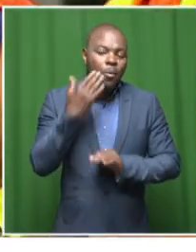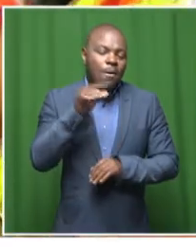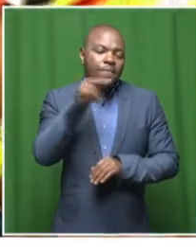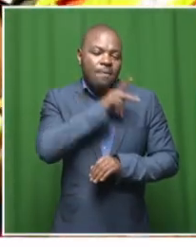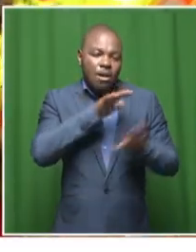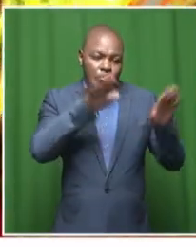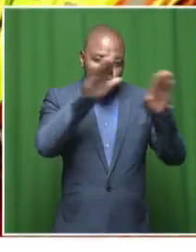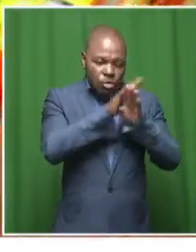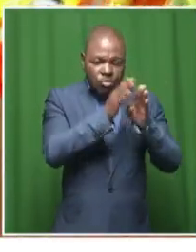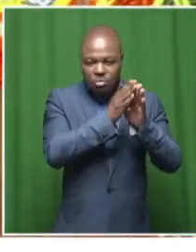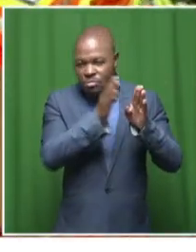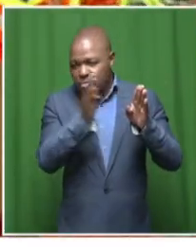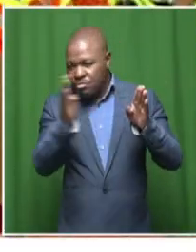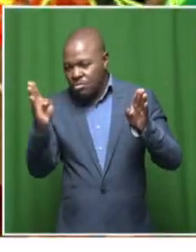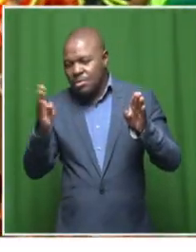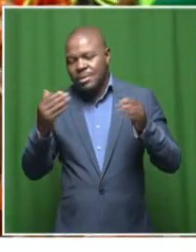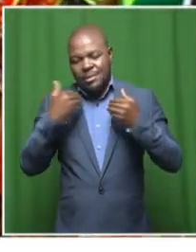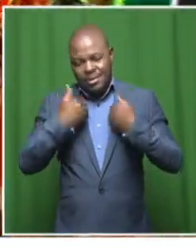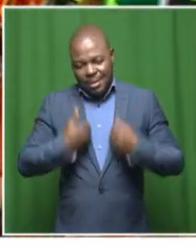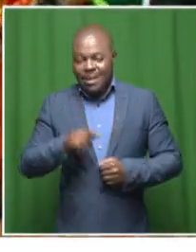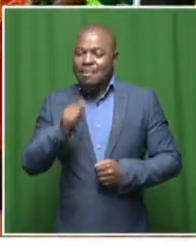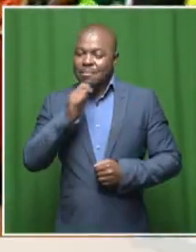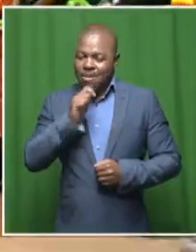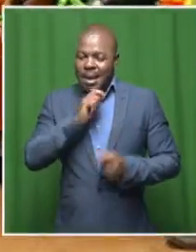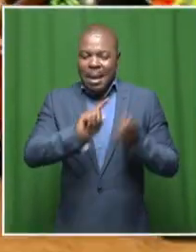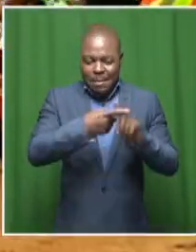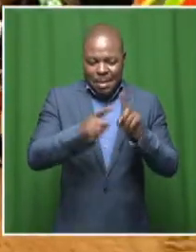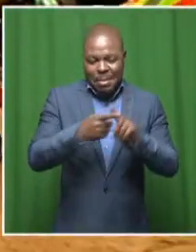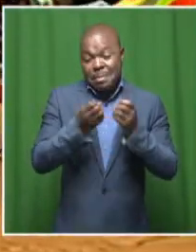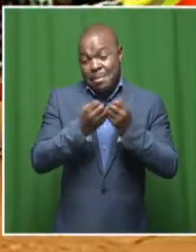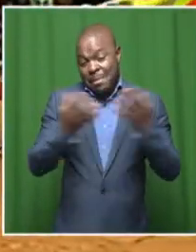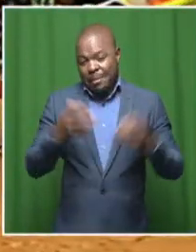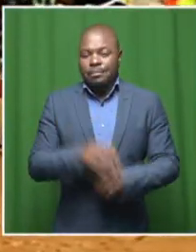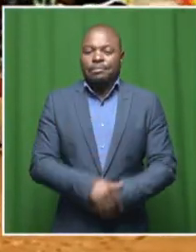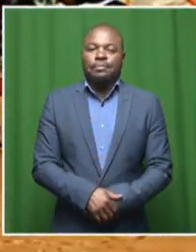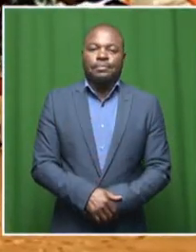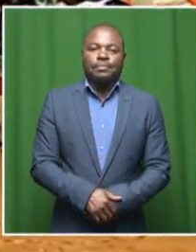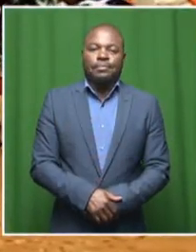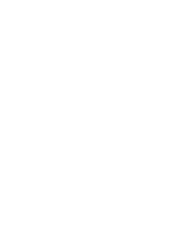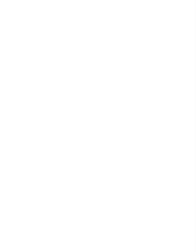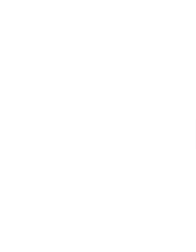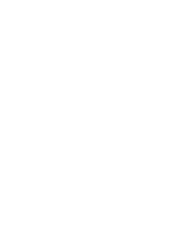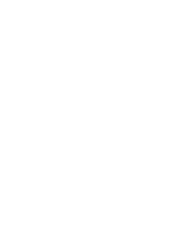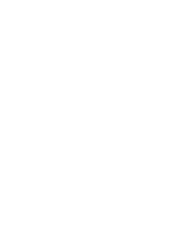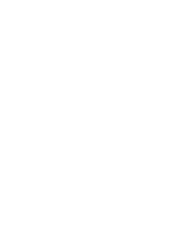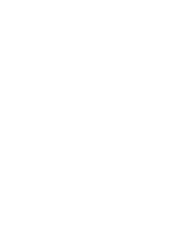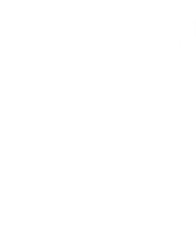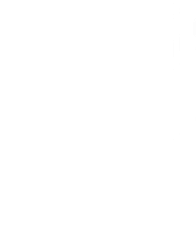and Sunday morning. Rutendo Bobori, SABC News, Dzindi, near Thohoyandou.